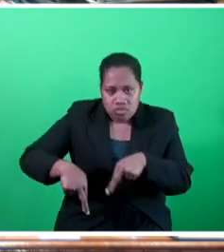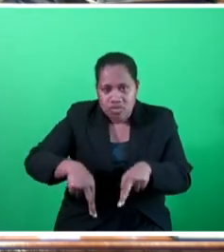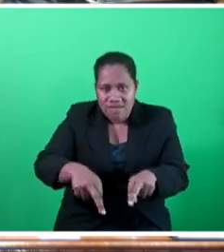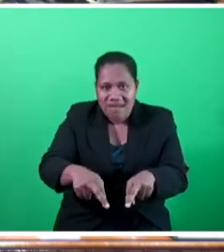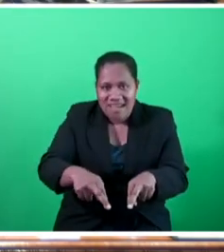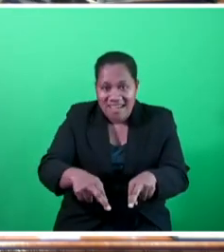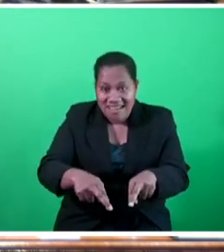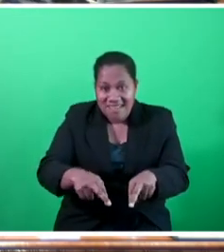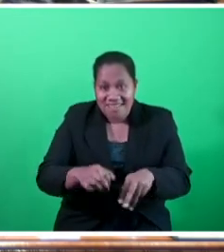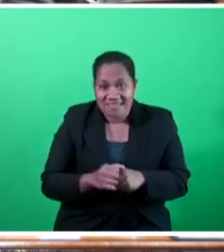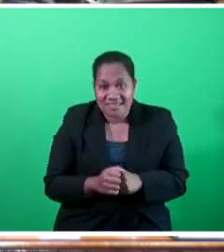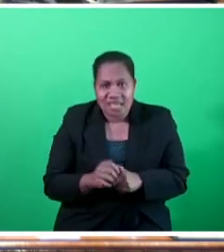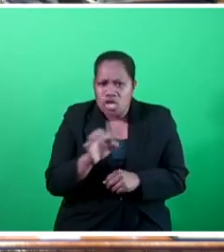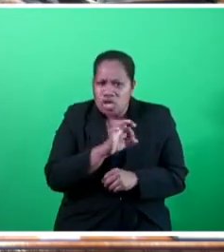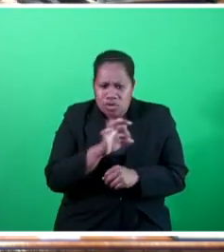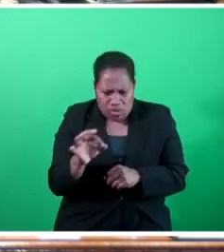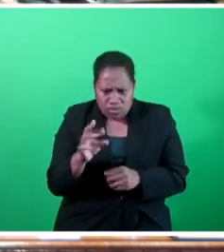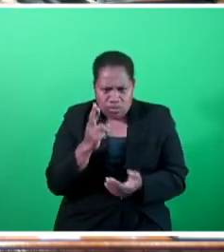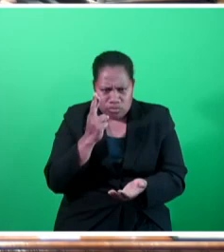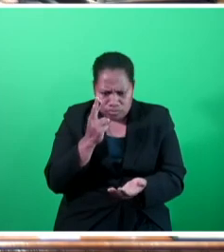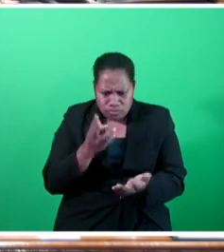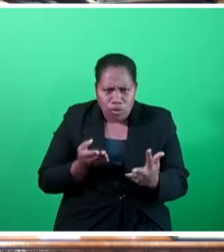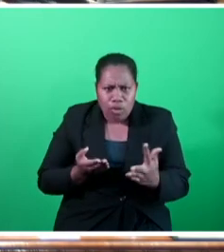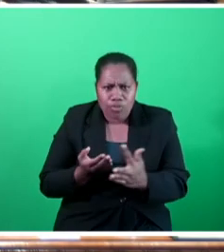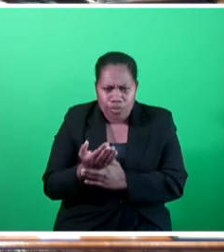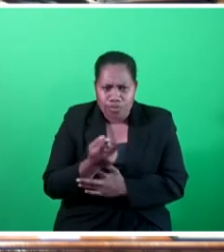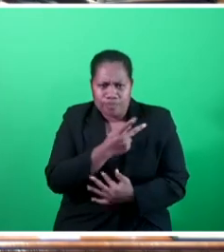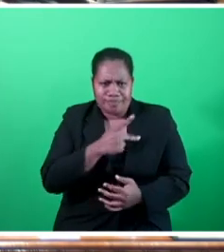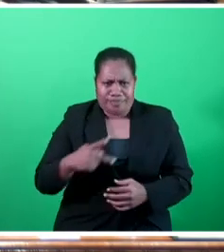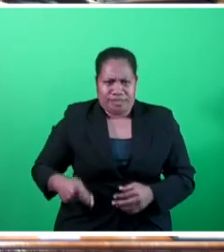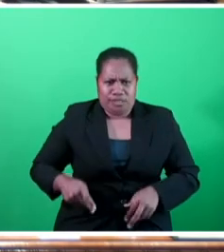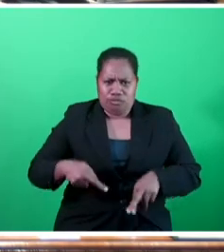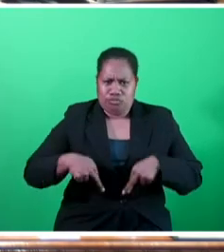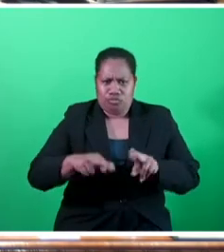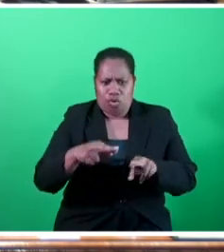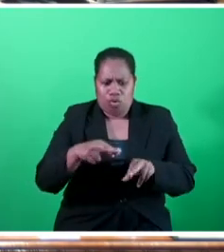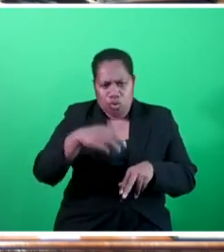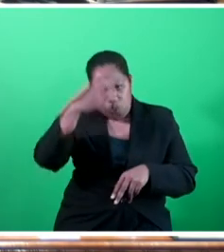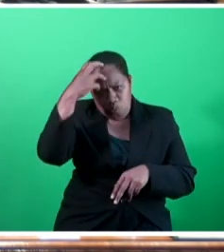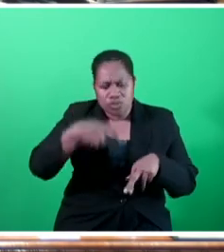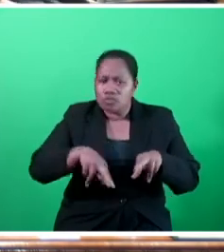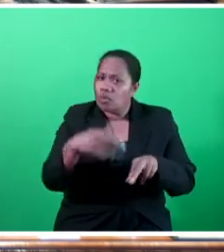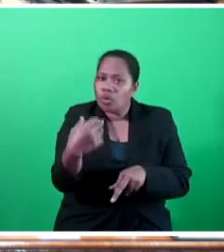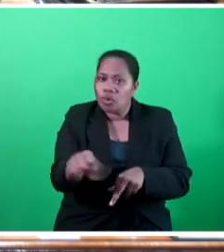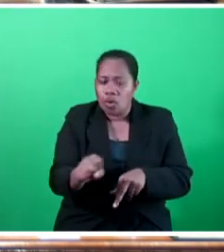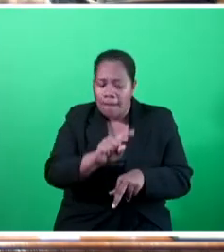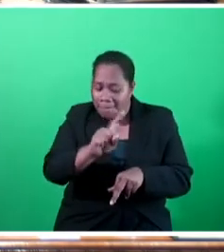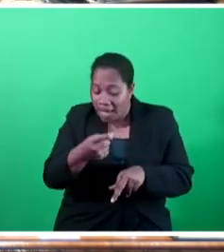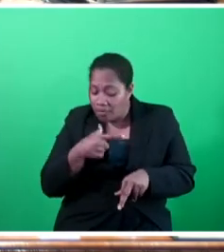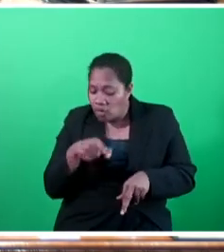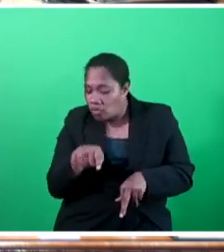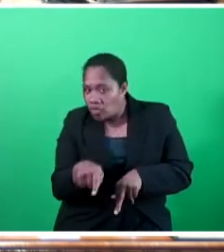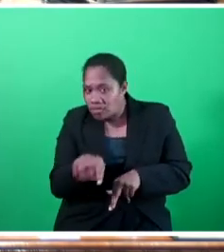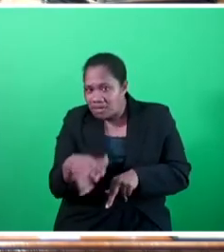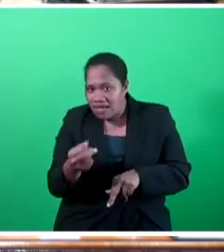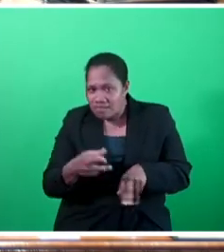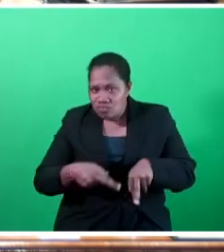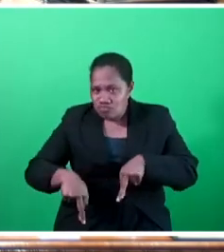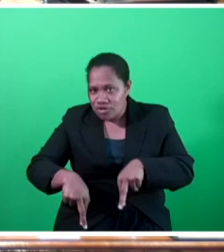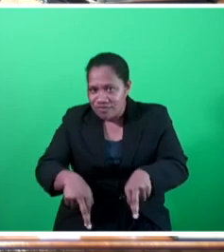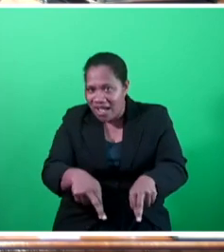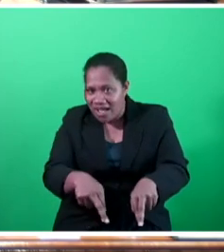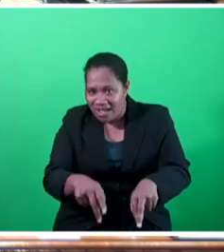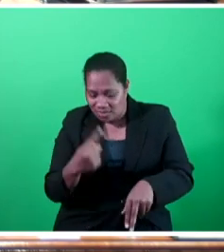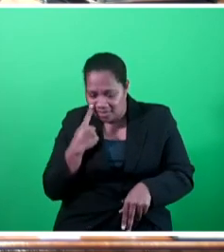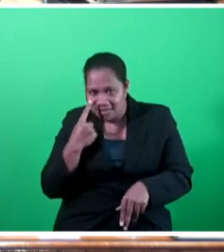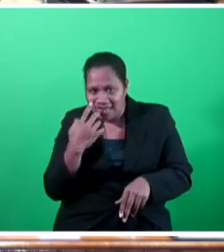but actually by these cutters. Ships came to Suva, then they took goods to all those other parts of Fiji. Mr. Speaker,